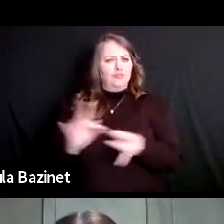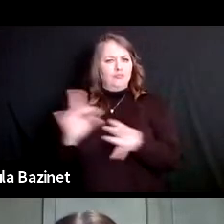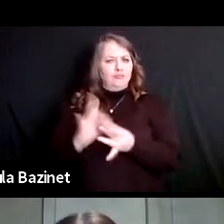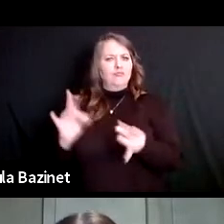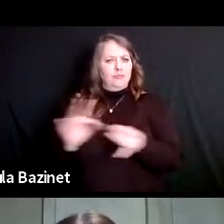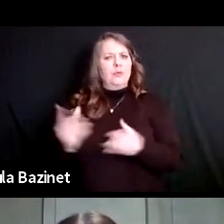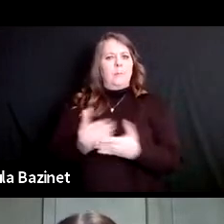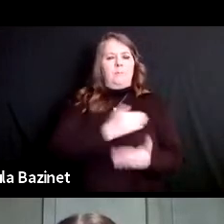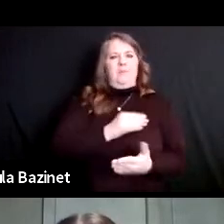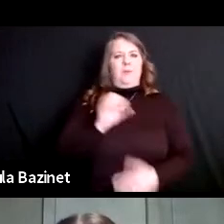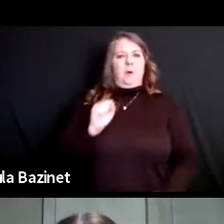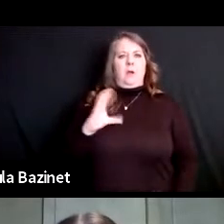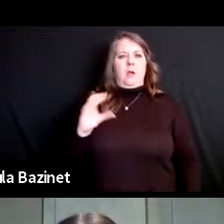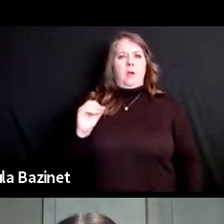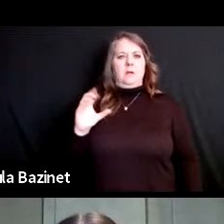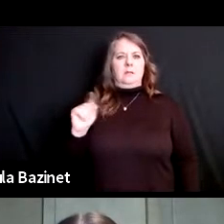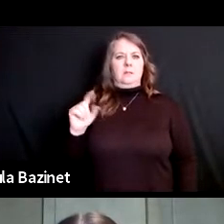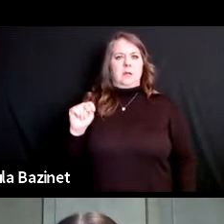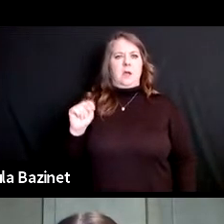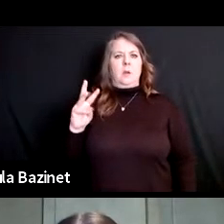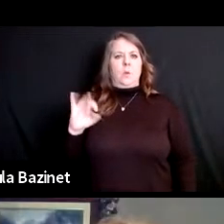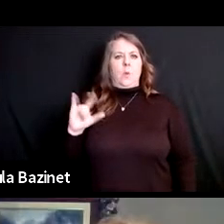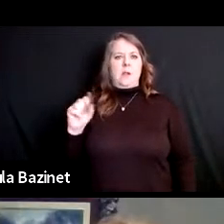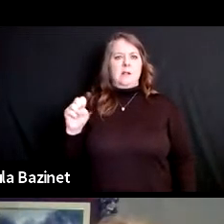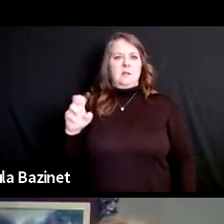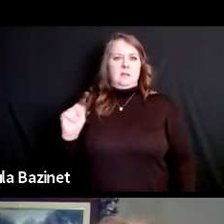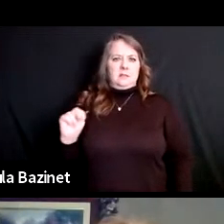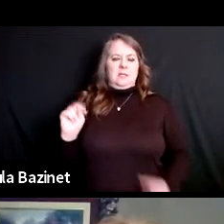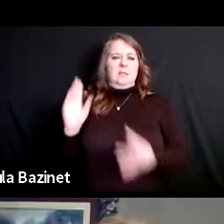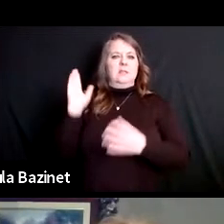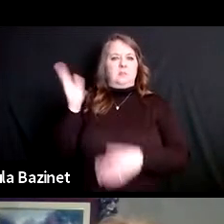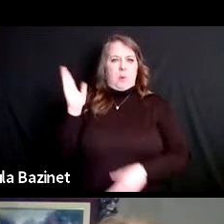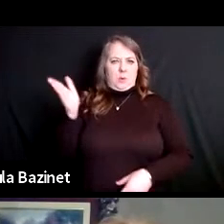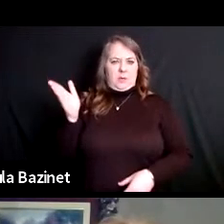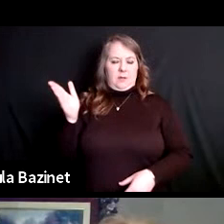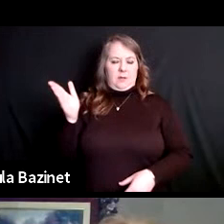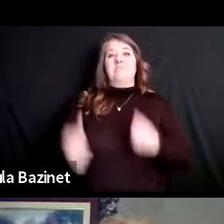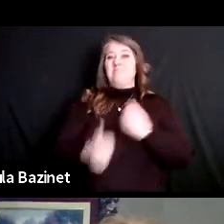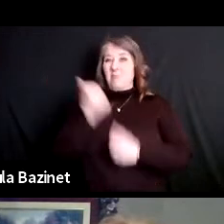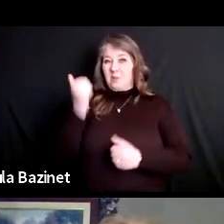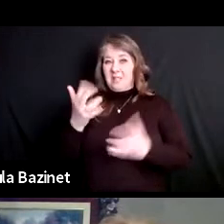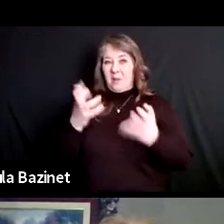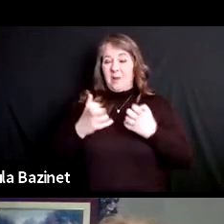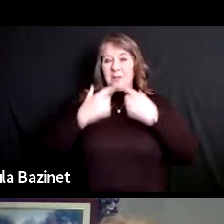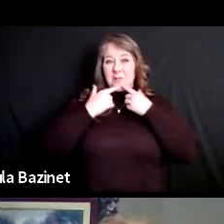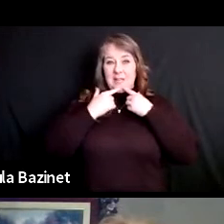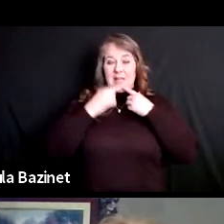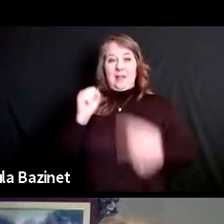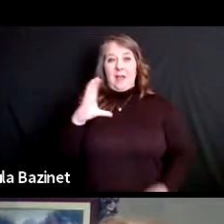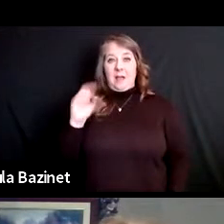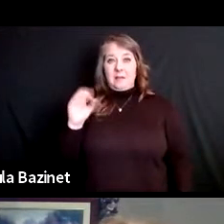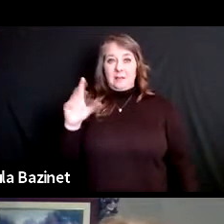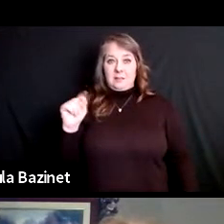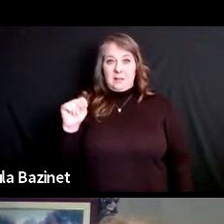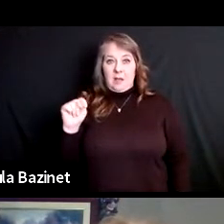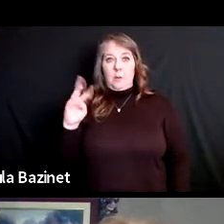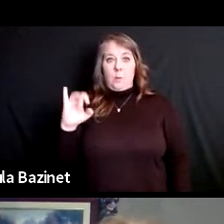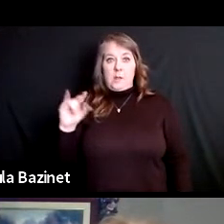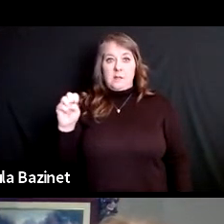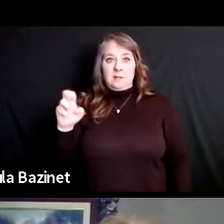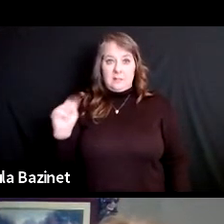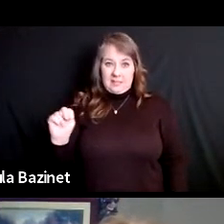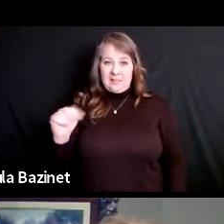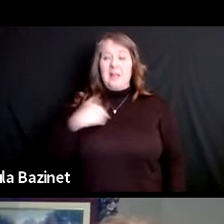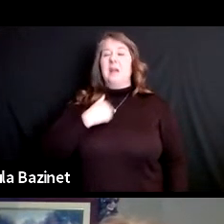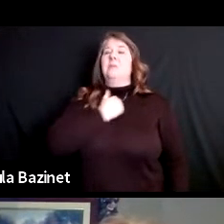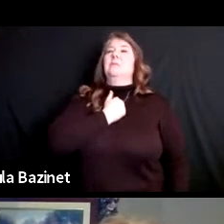before Scott Wilson spoke. So I mostly would like to say, Scott Wilson, I'm so sorry you lost